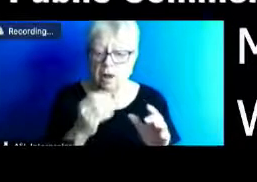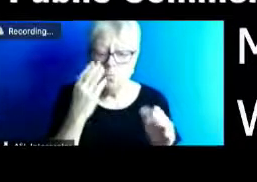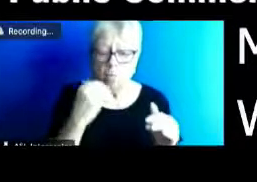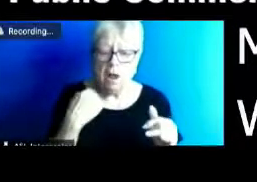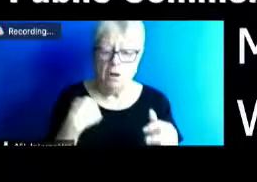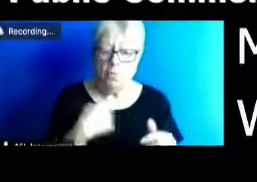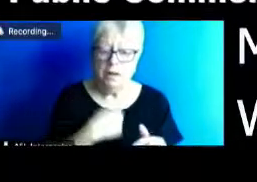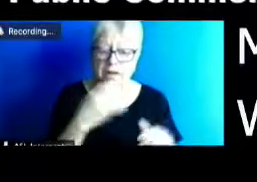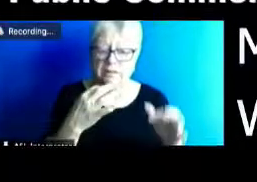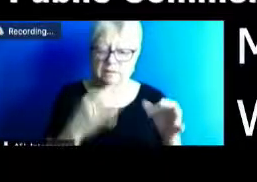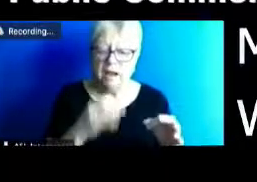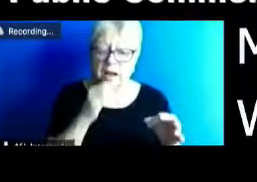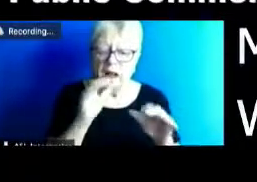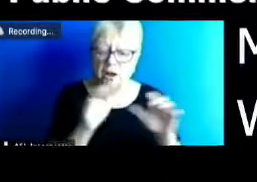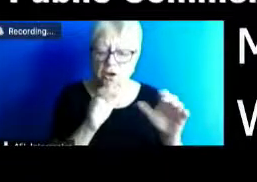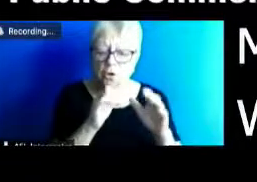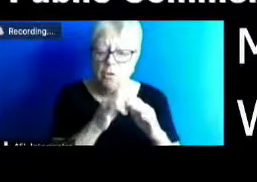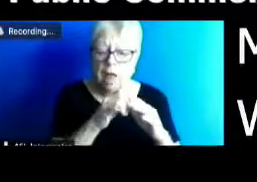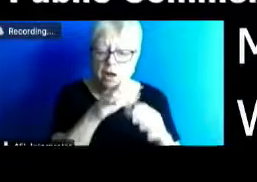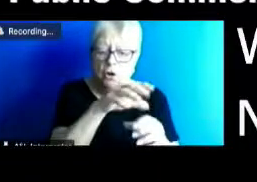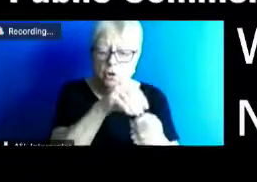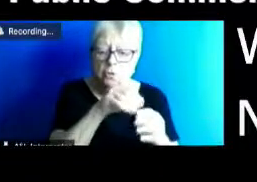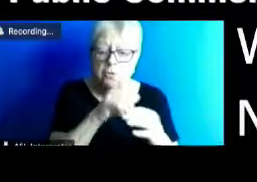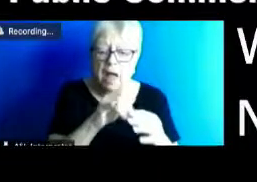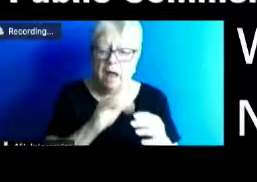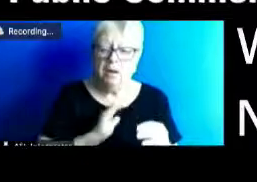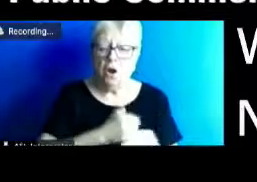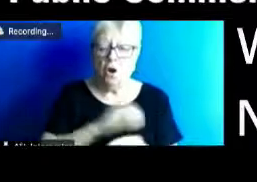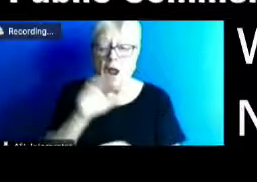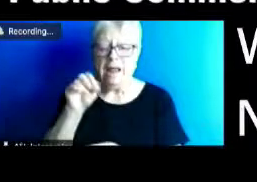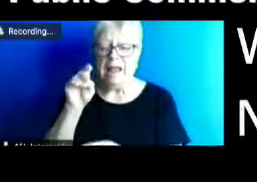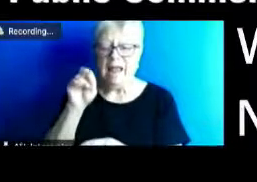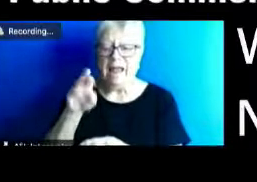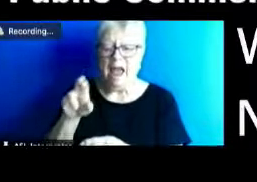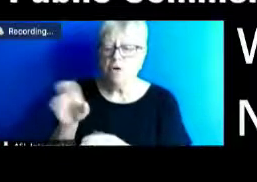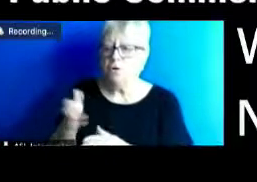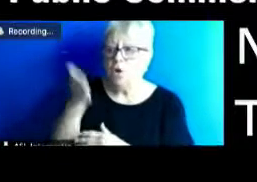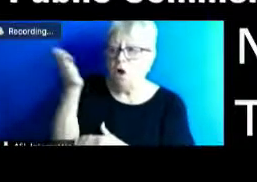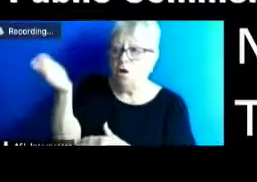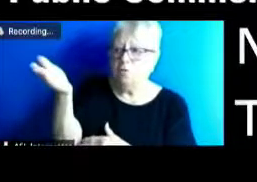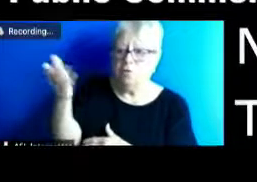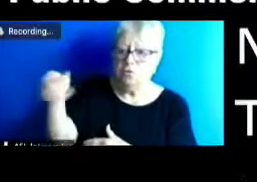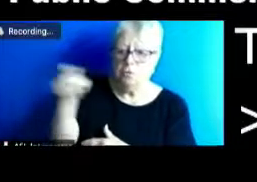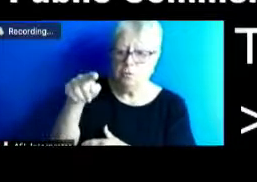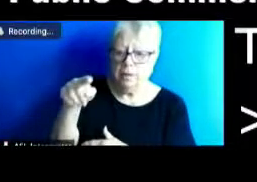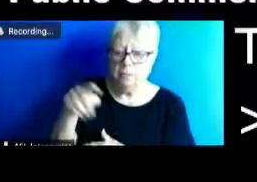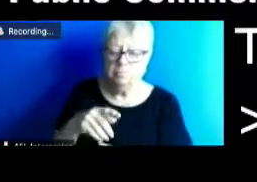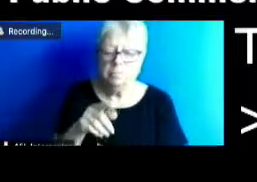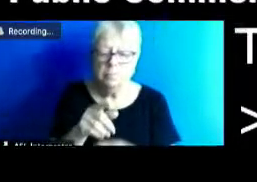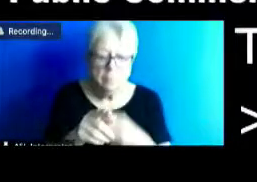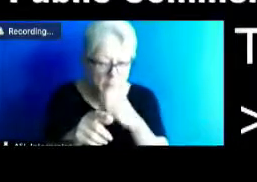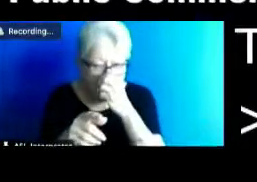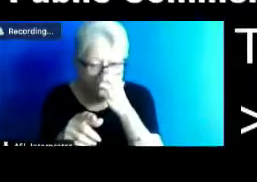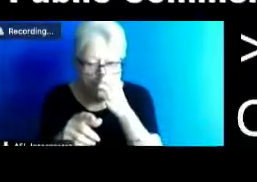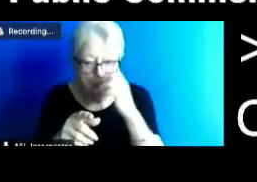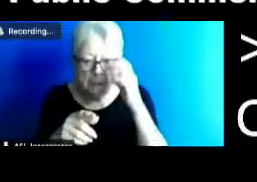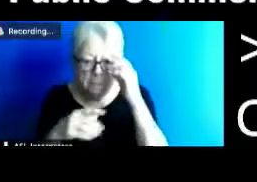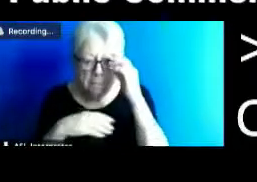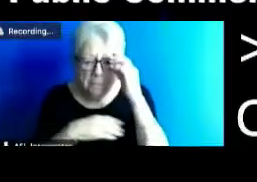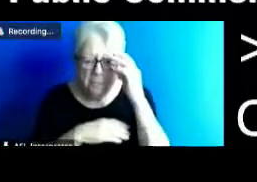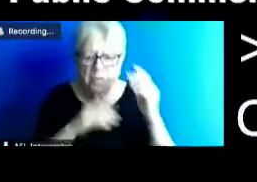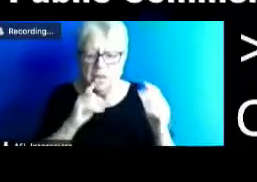do it, include that in our counter to them. Yes, thank you, Anthony. Well, commissioners, the binding